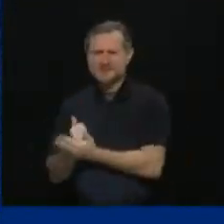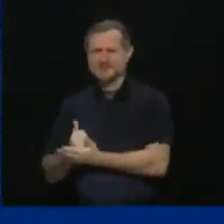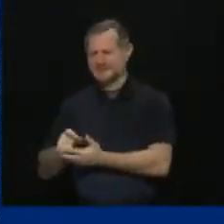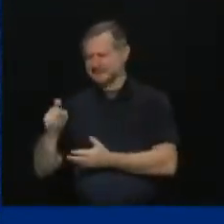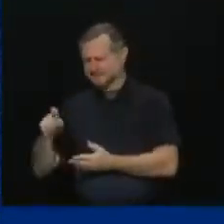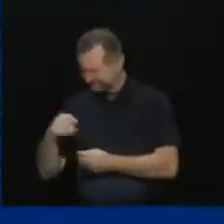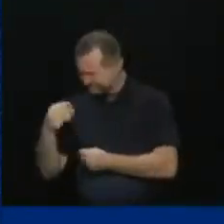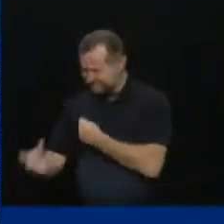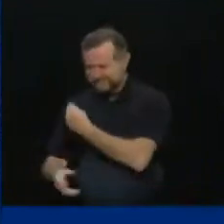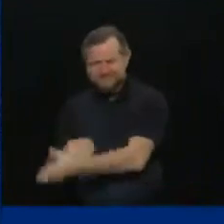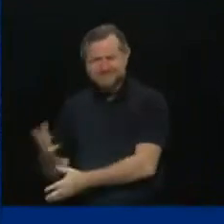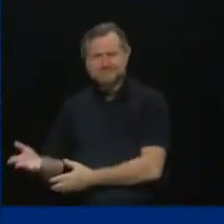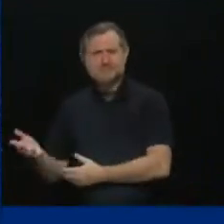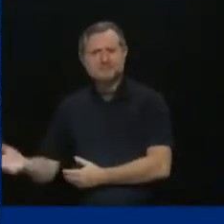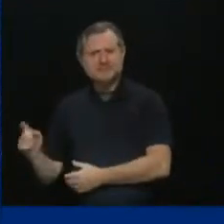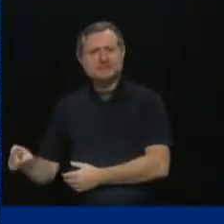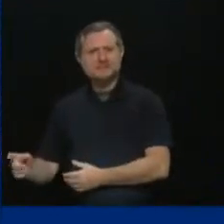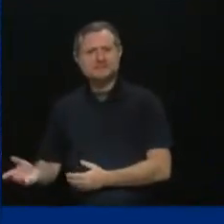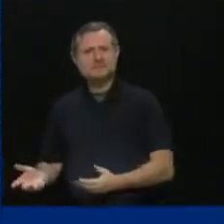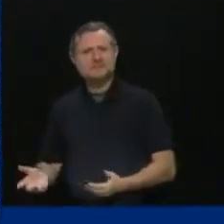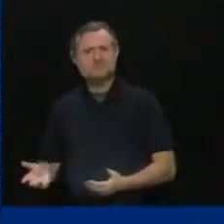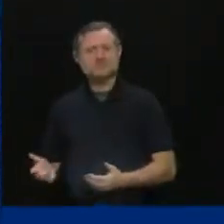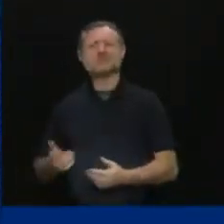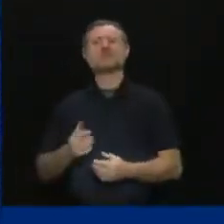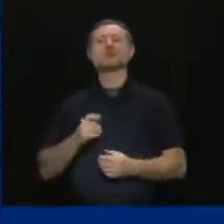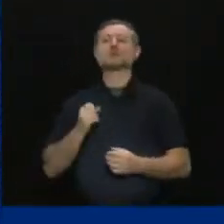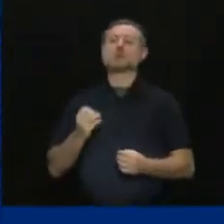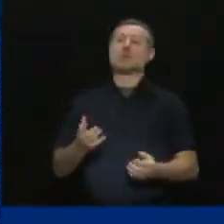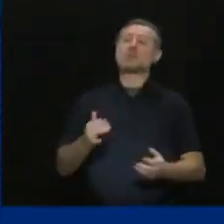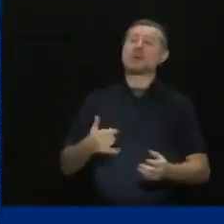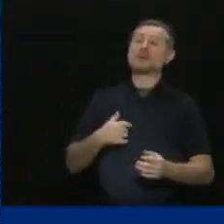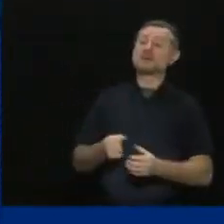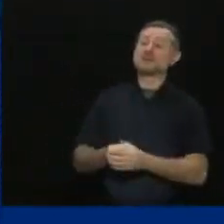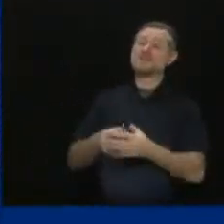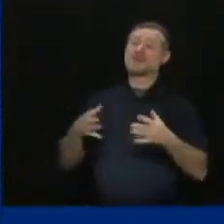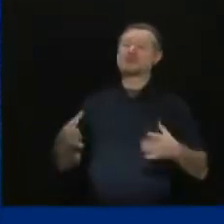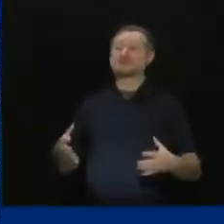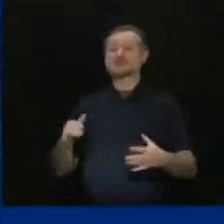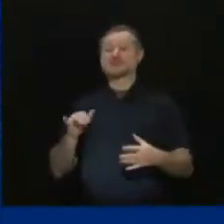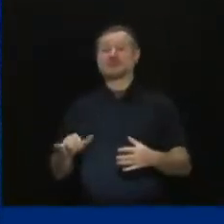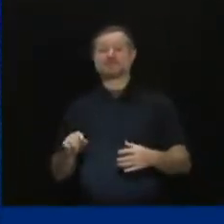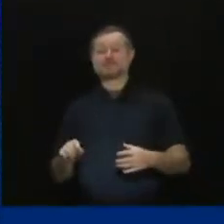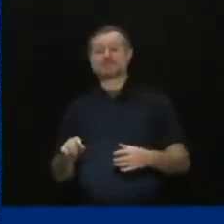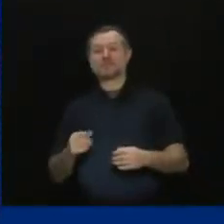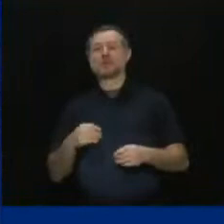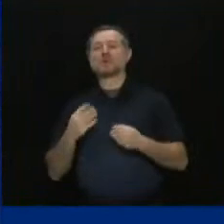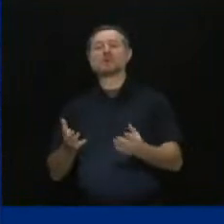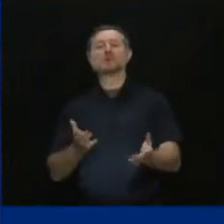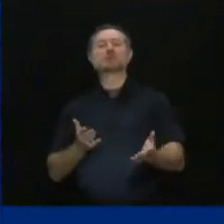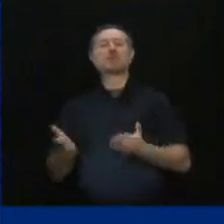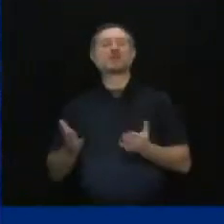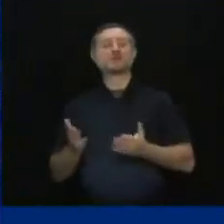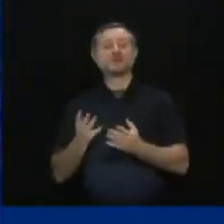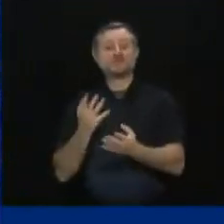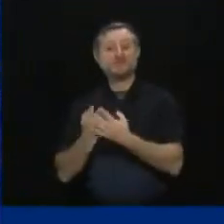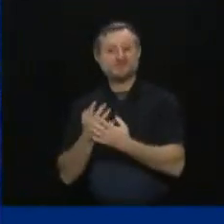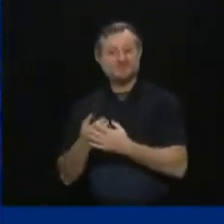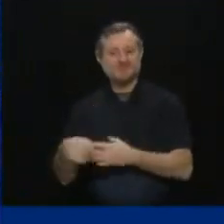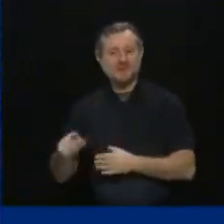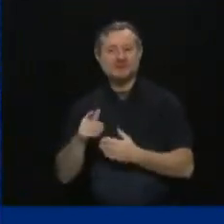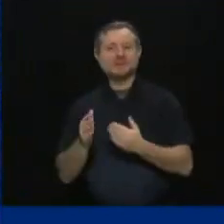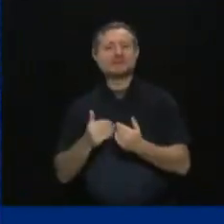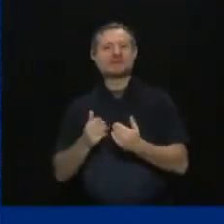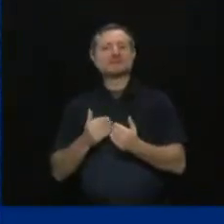deserve. And so expanding this is honestly a no-brainer, Madam Governor. And thank you for your leadership in the past